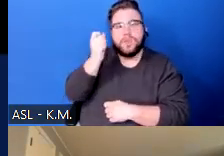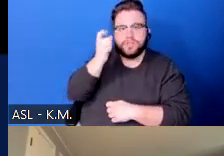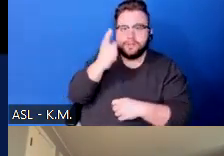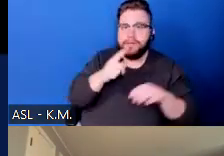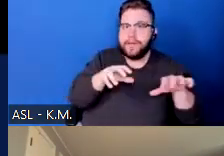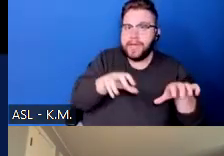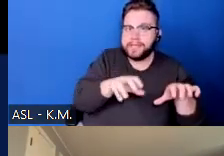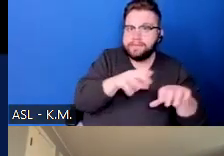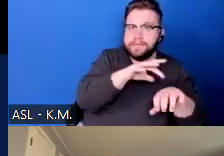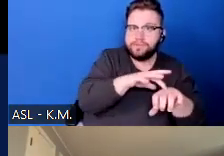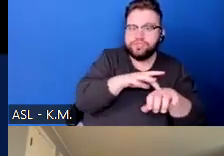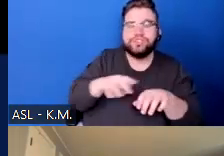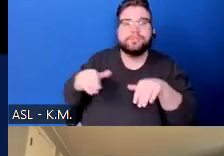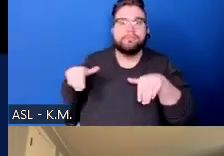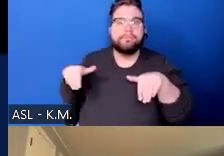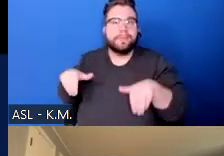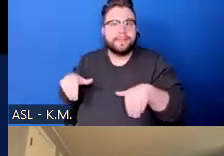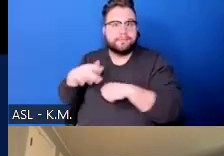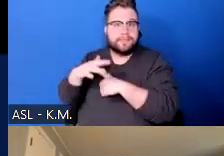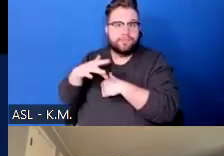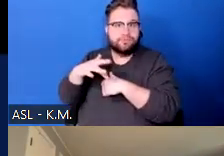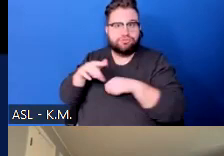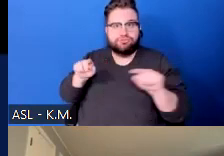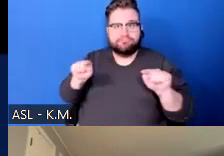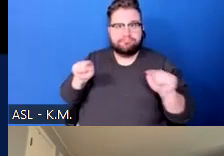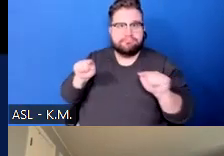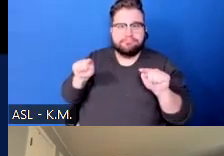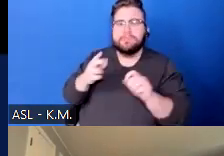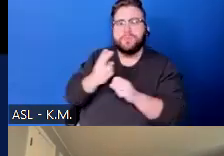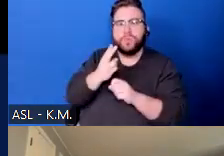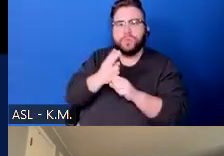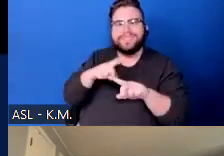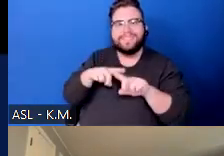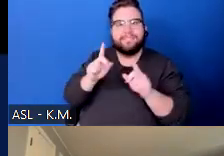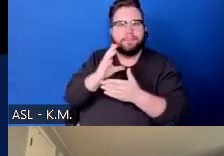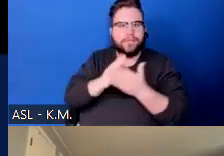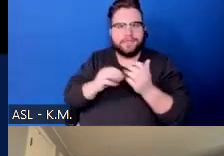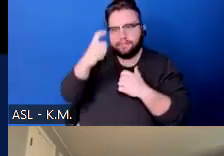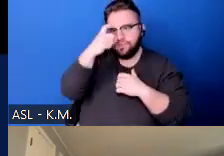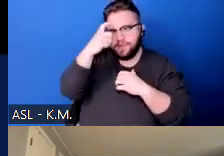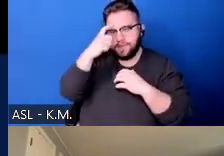So we know that while they use the same kind of biology, different things are going on underneath.